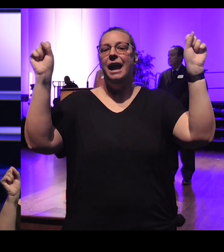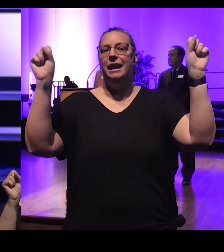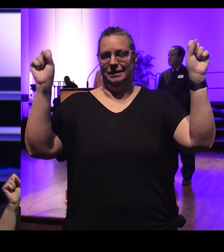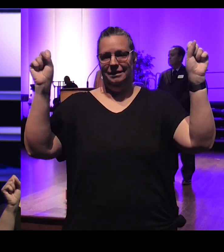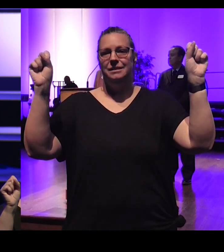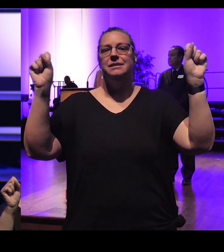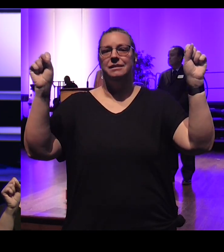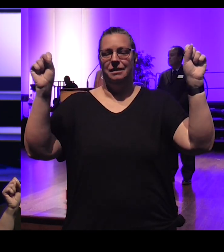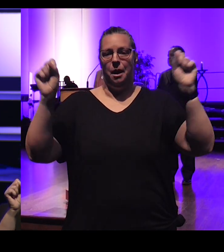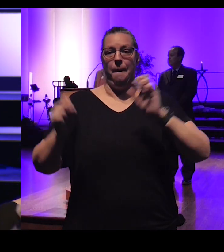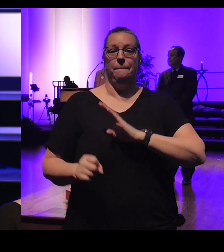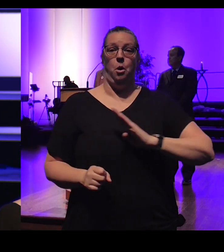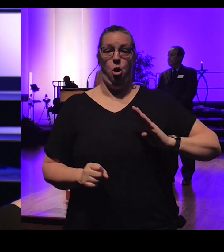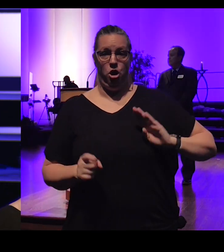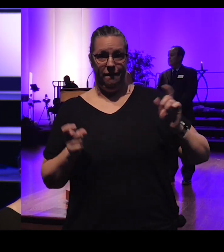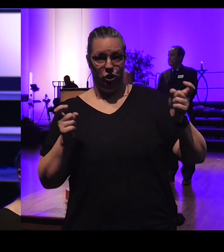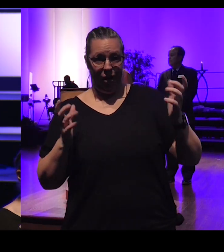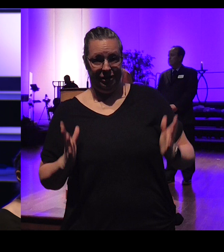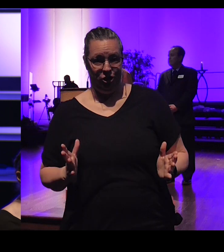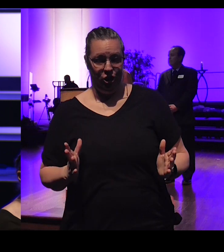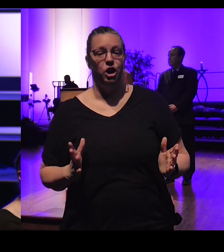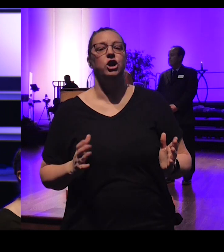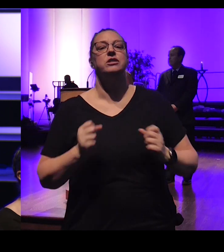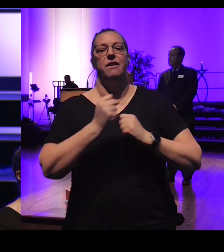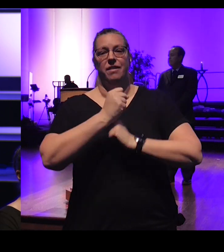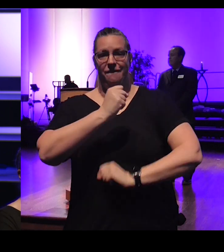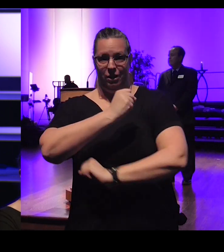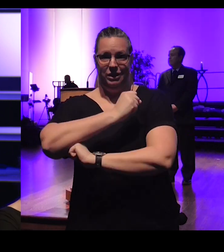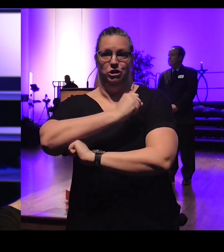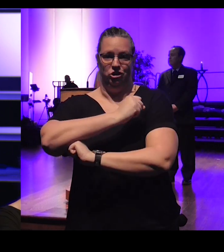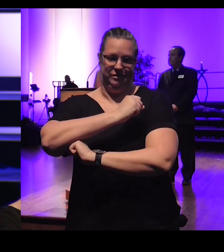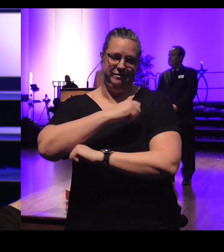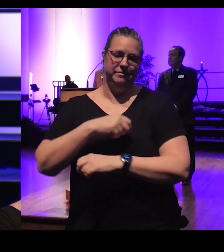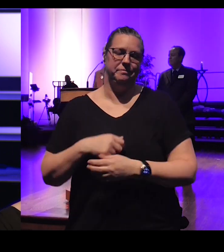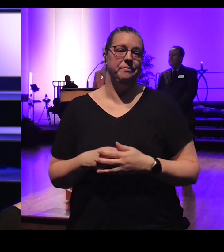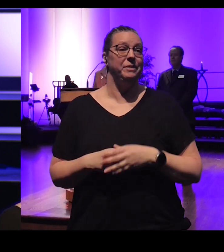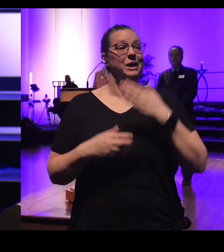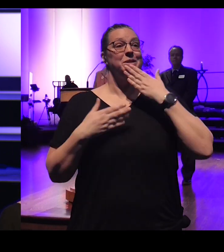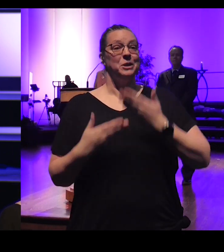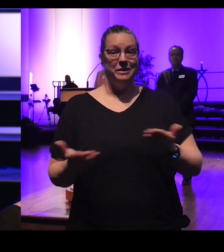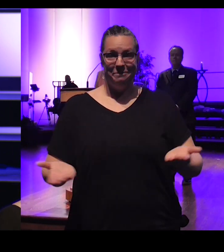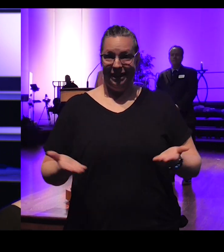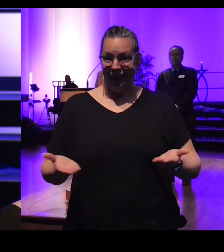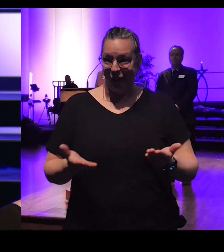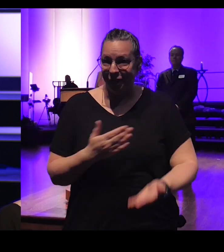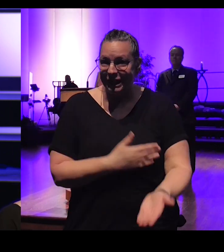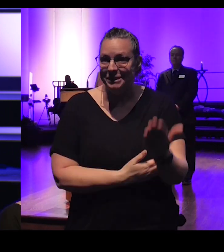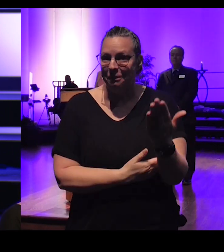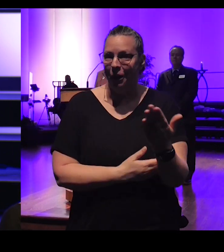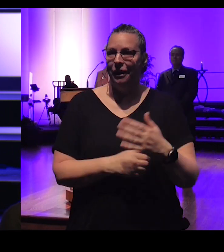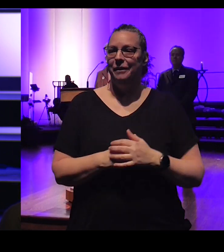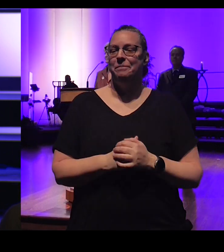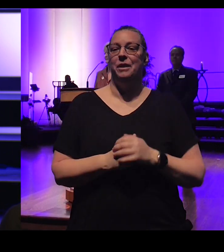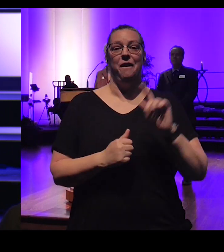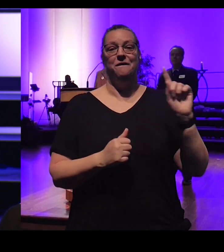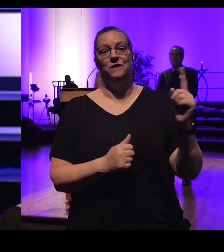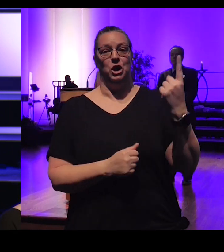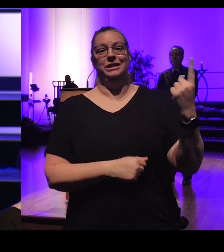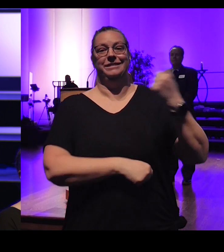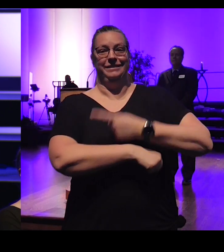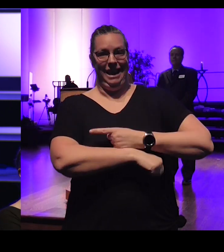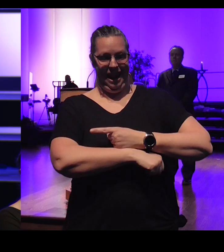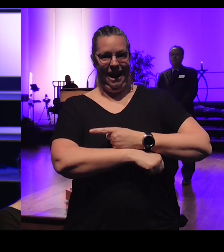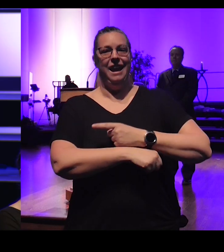Church Board of Directors of Mile High Church Foundation. It's good to be with you this morning, the first day of